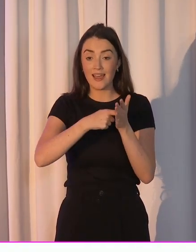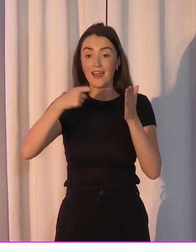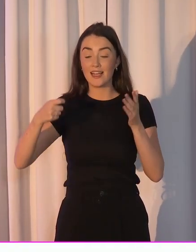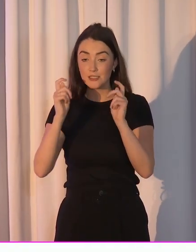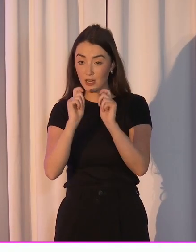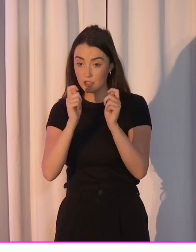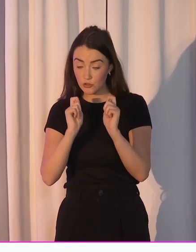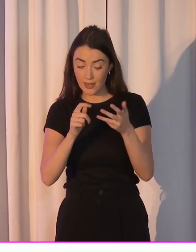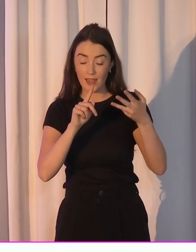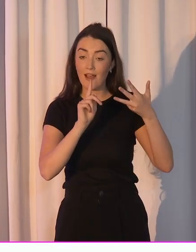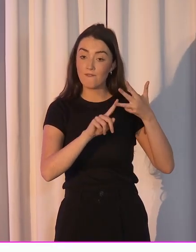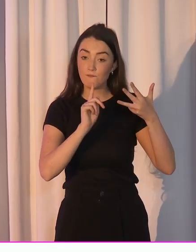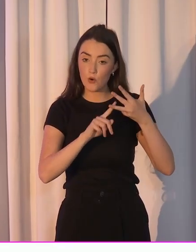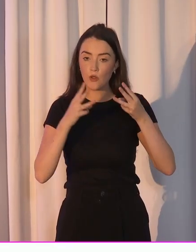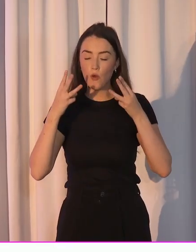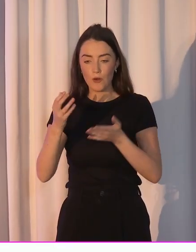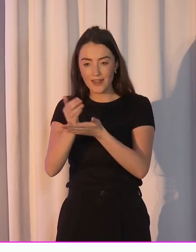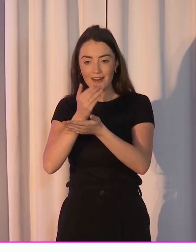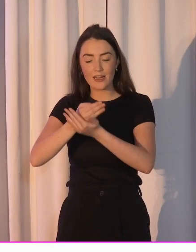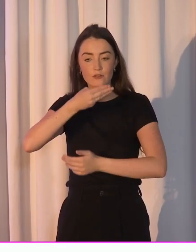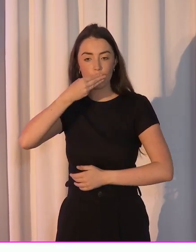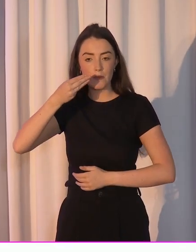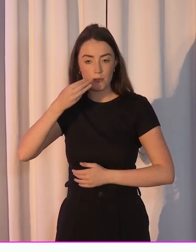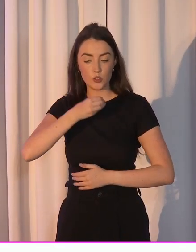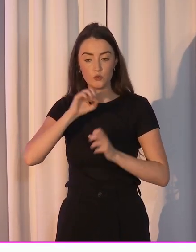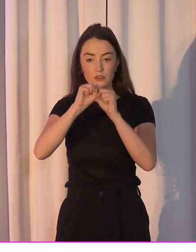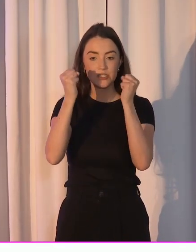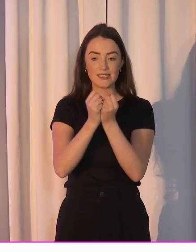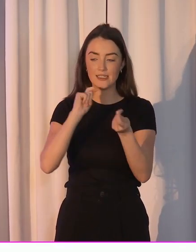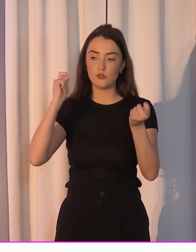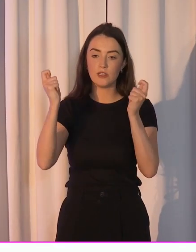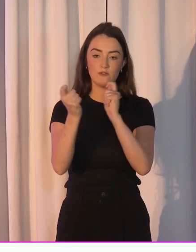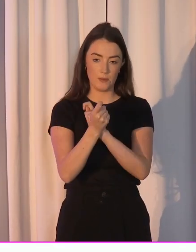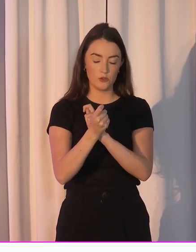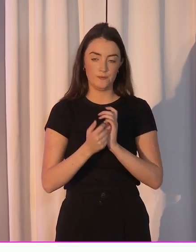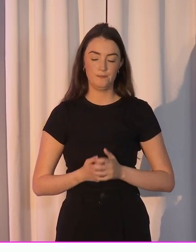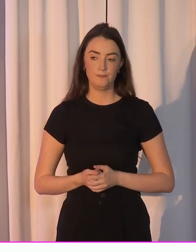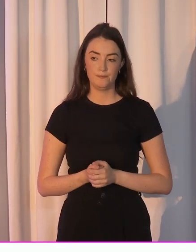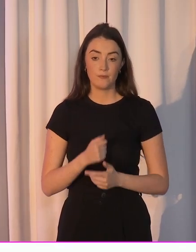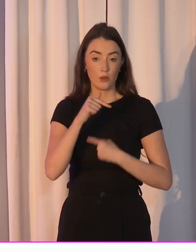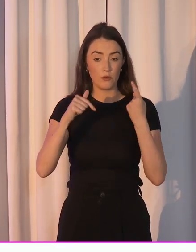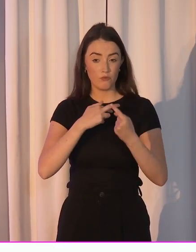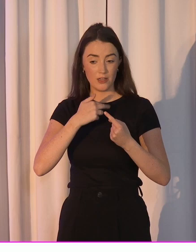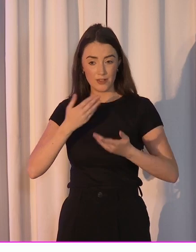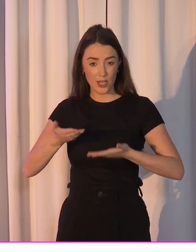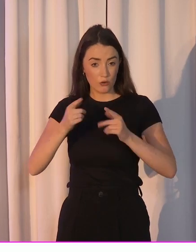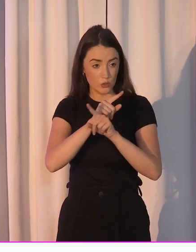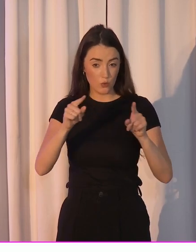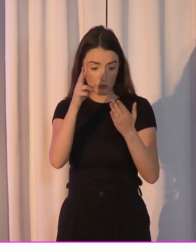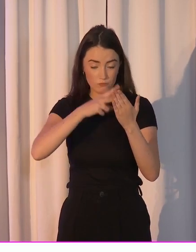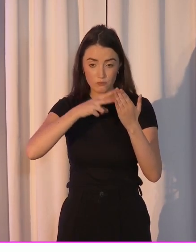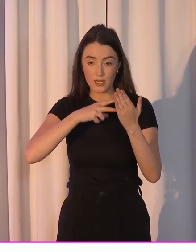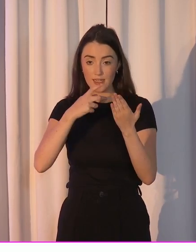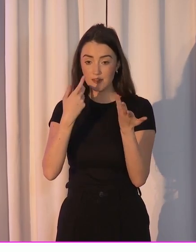resource capacity, and champion a collective commitment to societal transformation. And we really encourage you to read the report. We